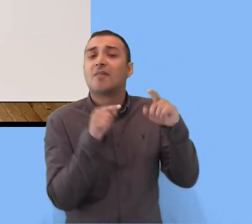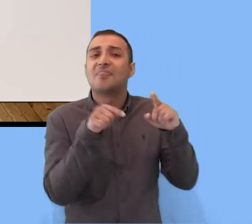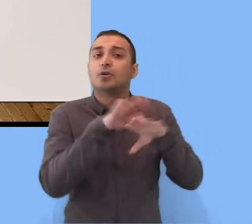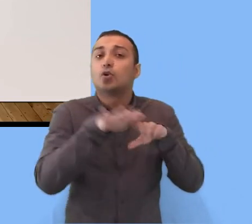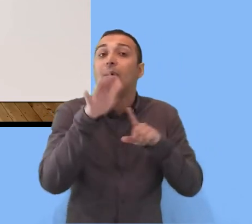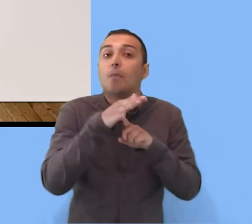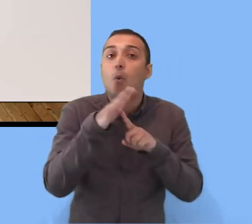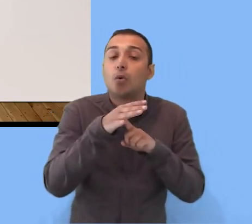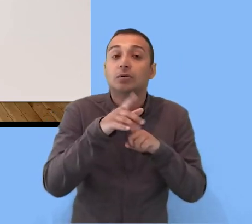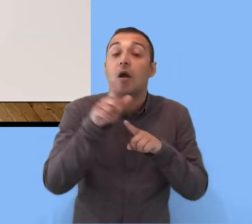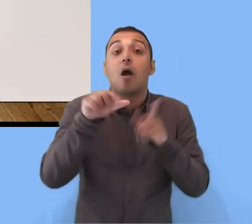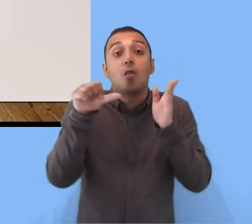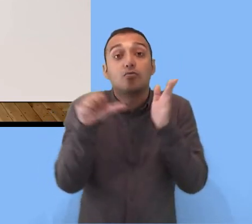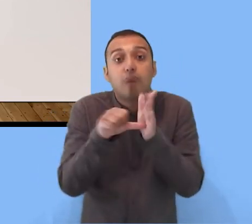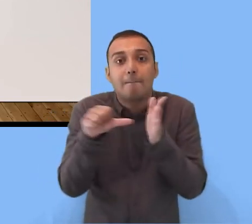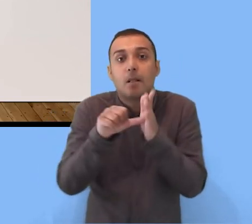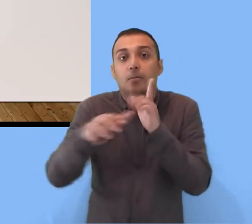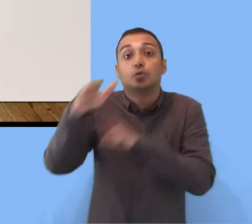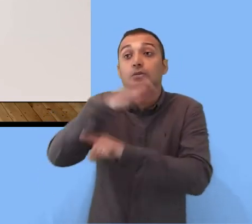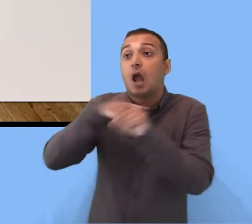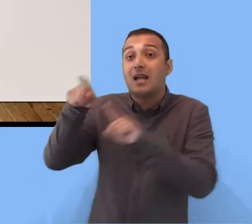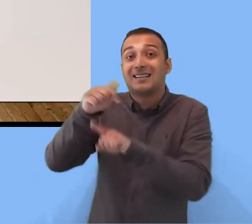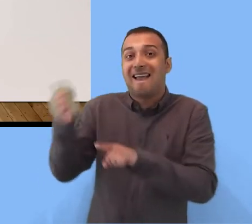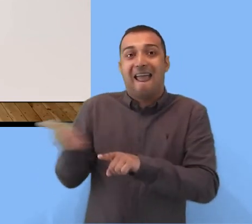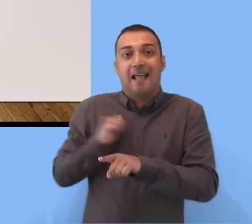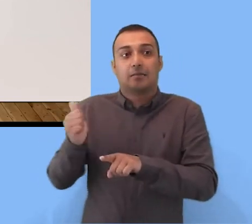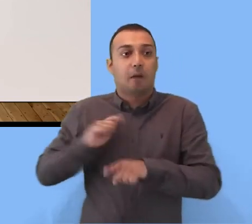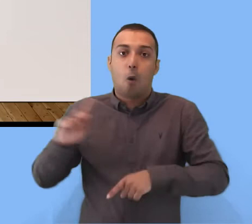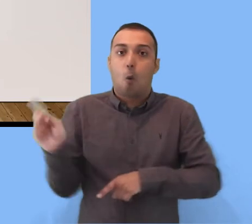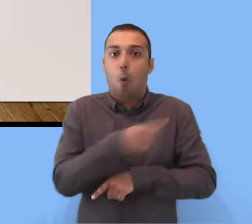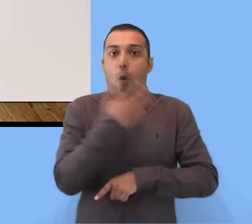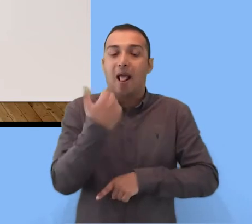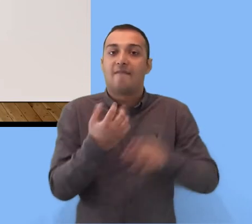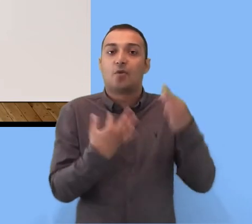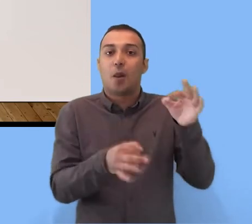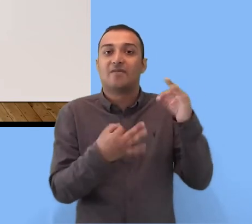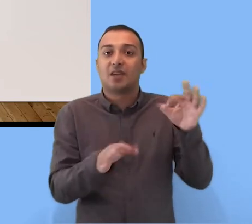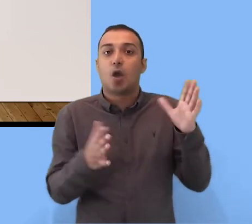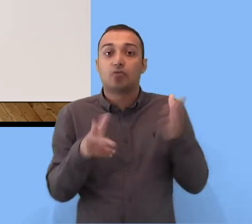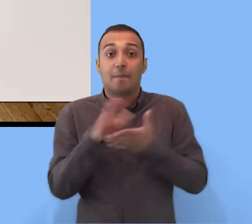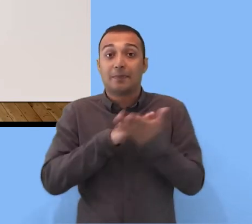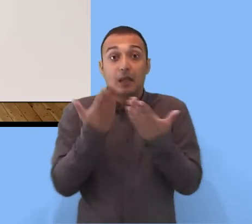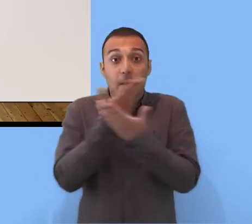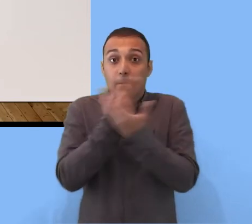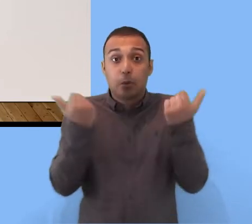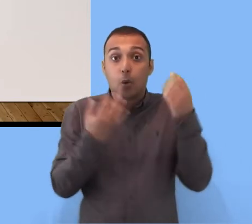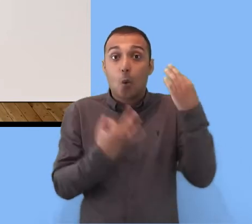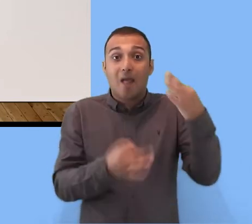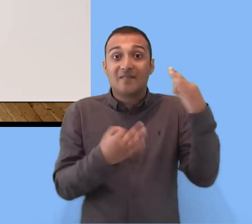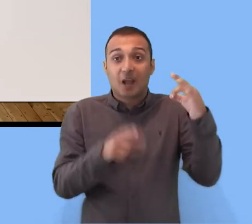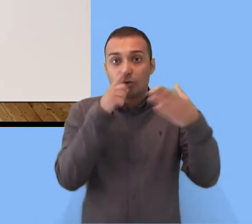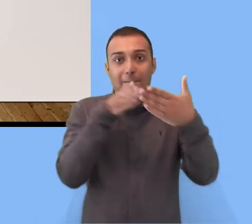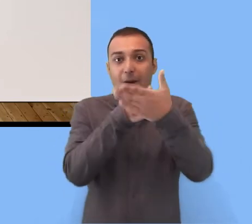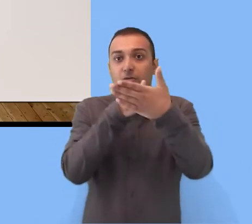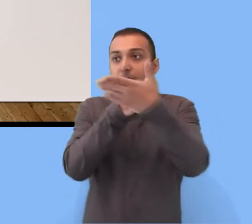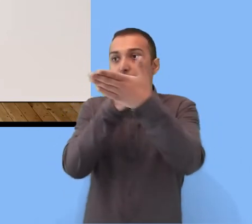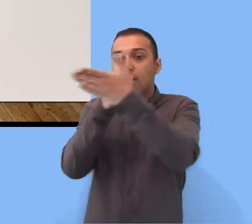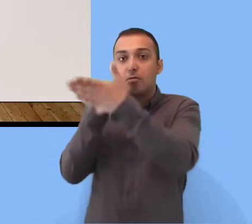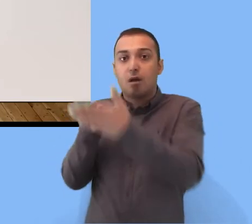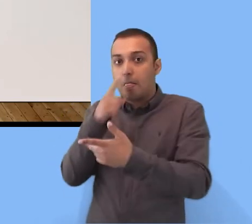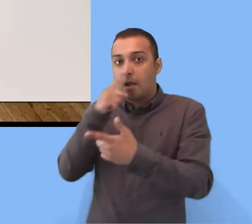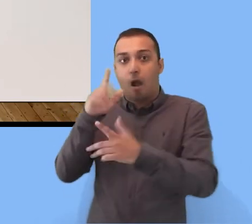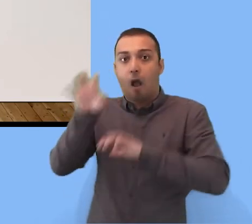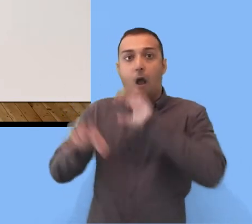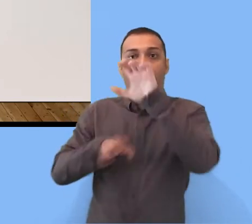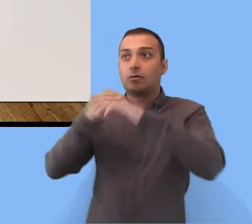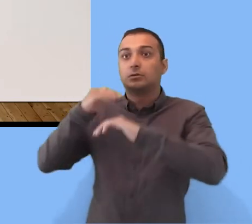expectancy. They're more likely to leave school early, and according to the older research, are likely to have lower aspirations. The older research is